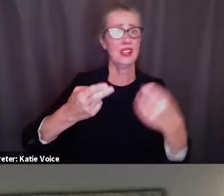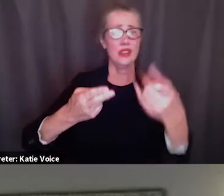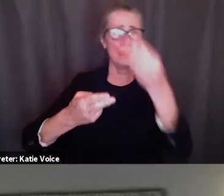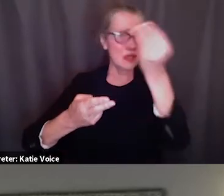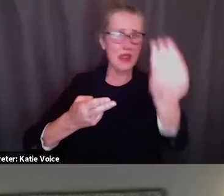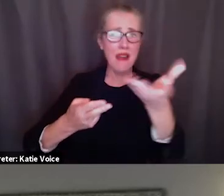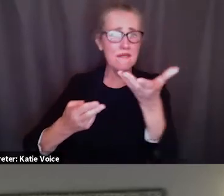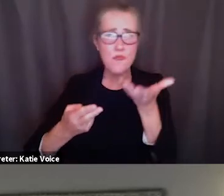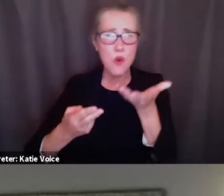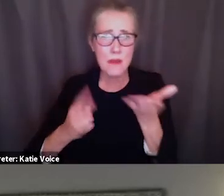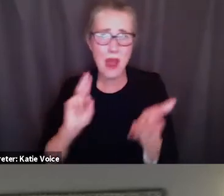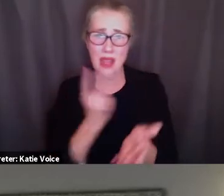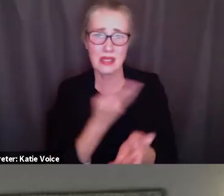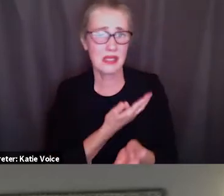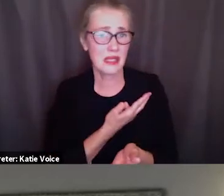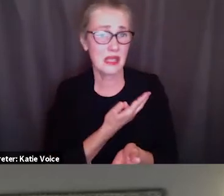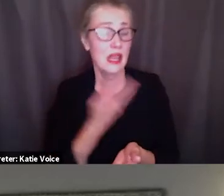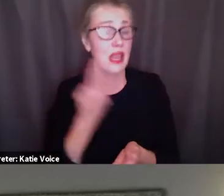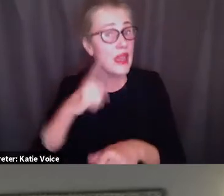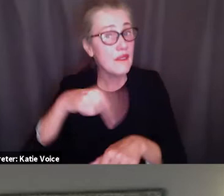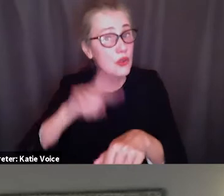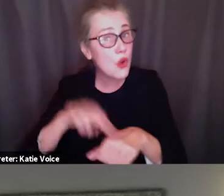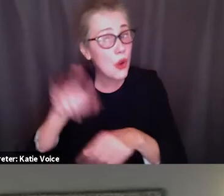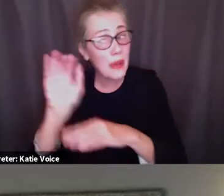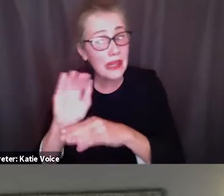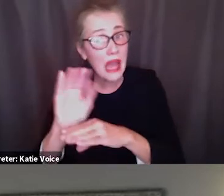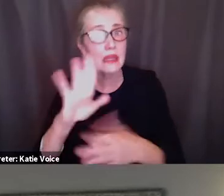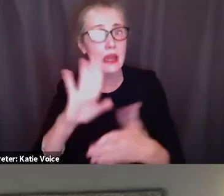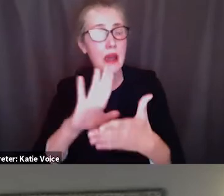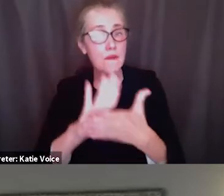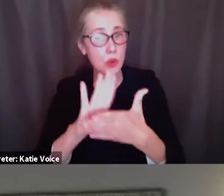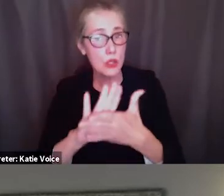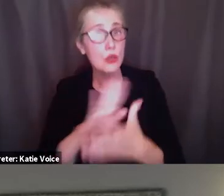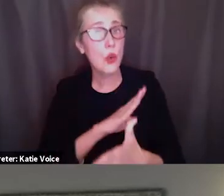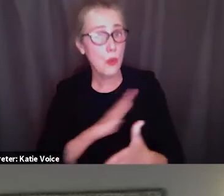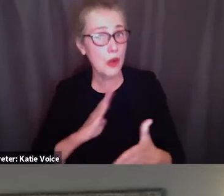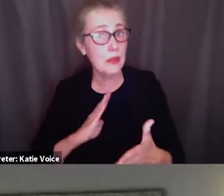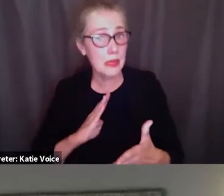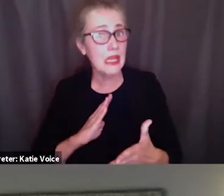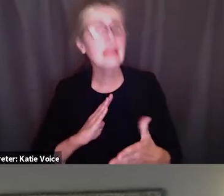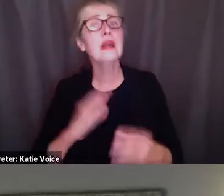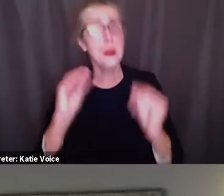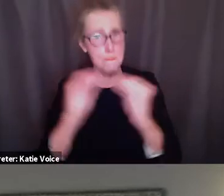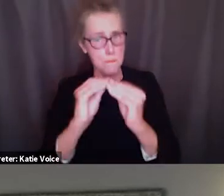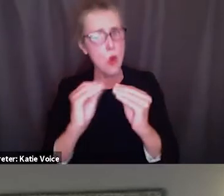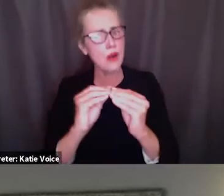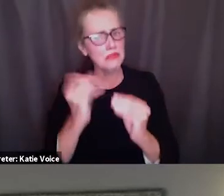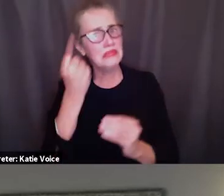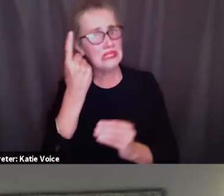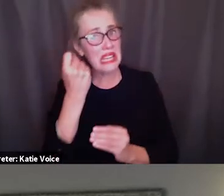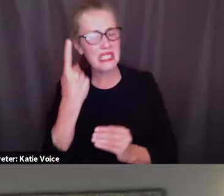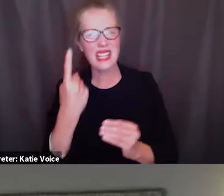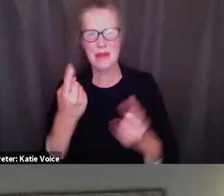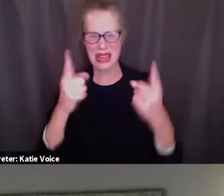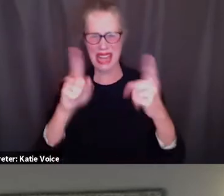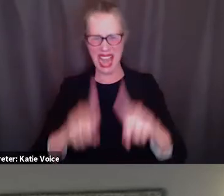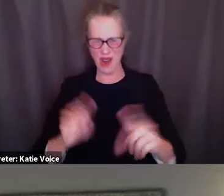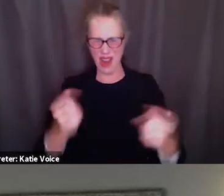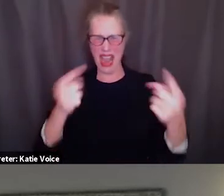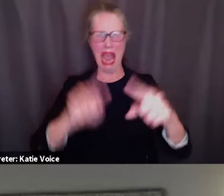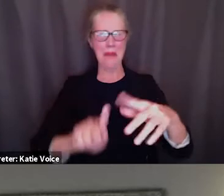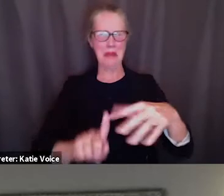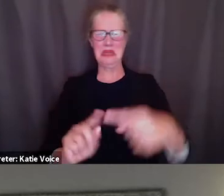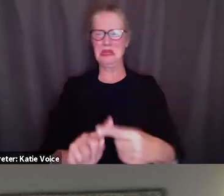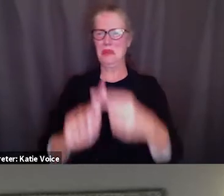Had it been on a normal school board meeting, that would have made a lot more sense. But the way it went about it did not speak to